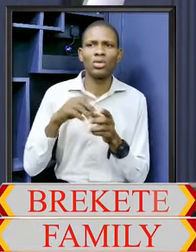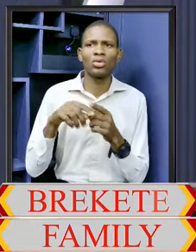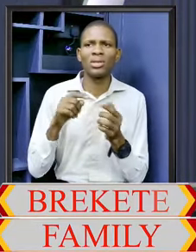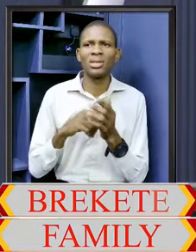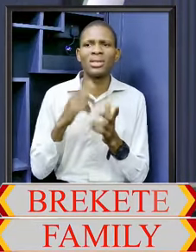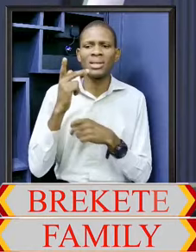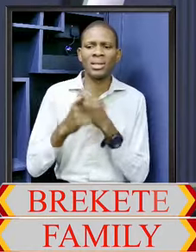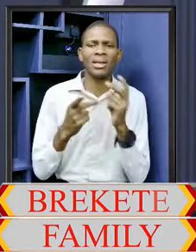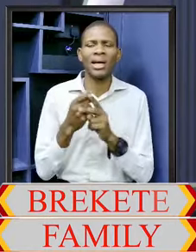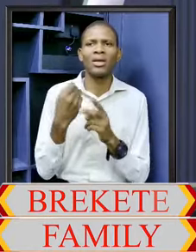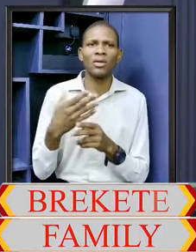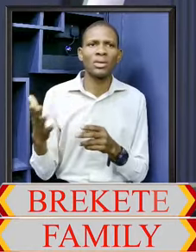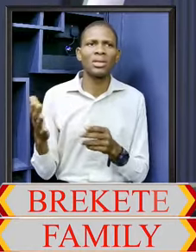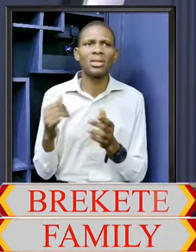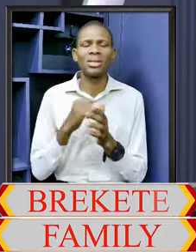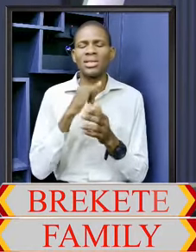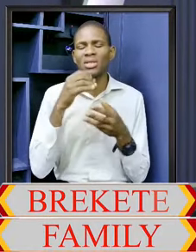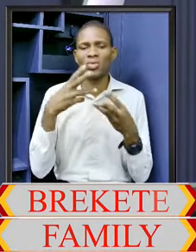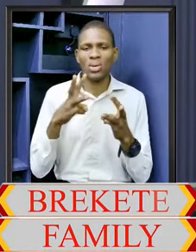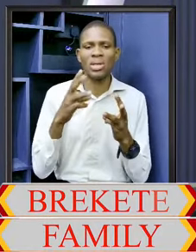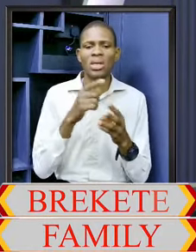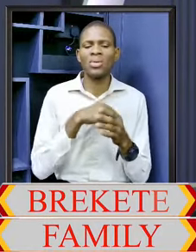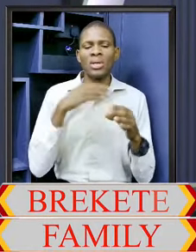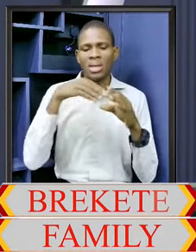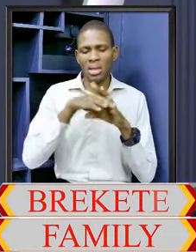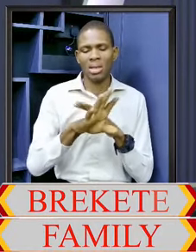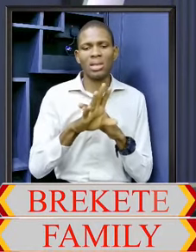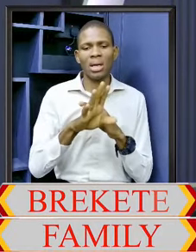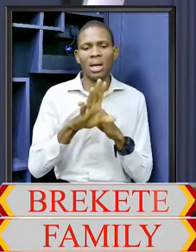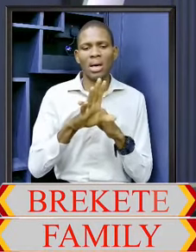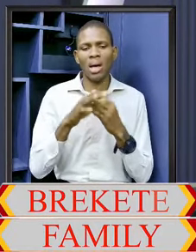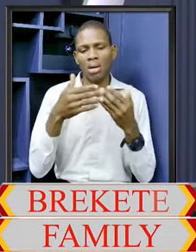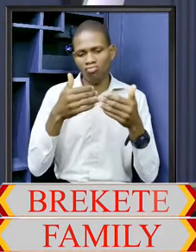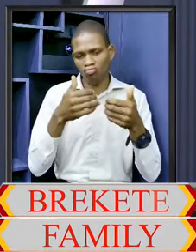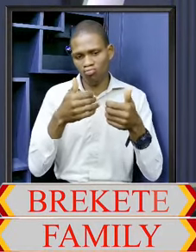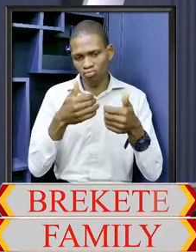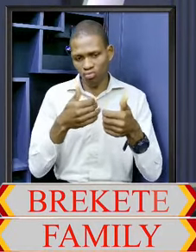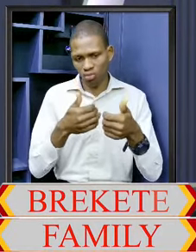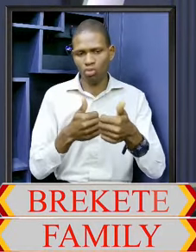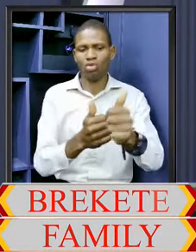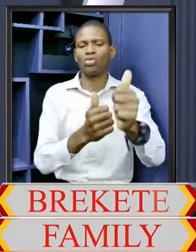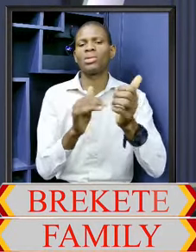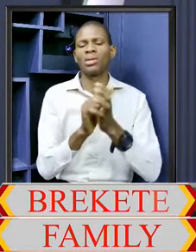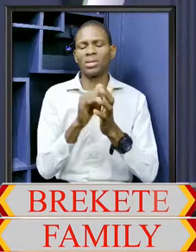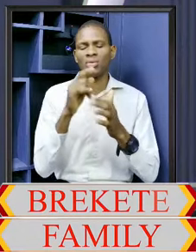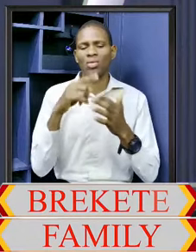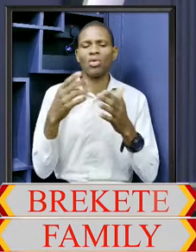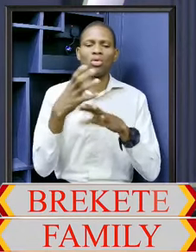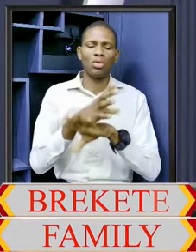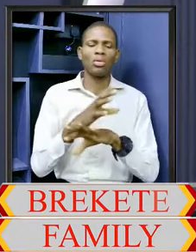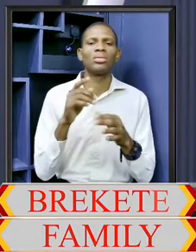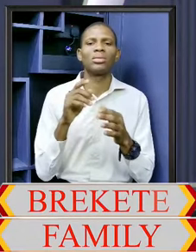thing, not the way where we take enter him and follow him, not in the course him.